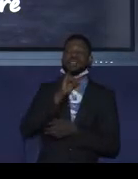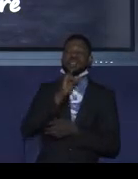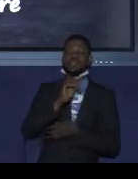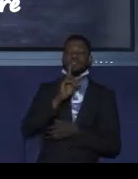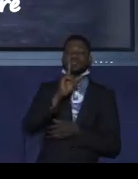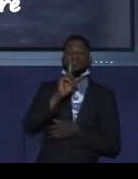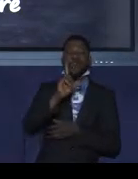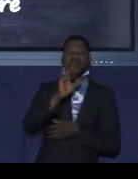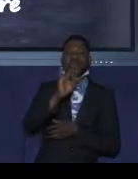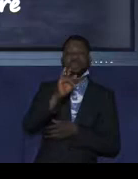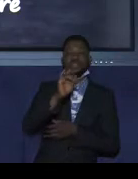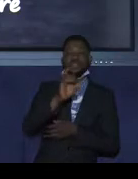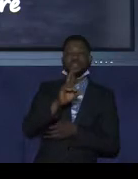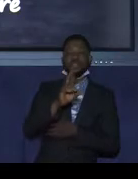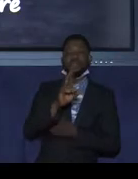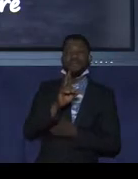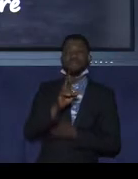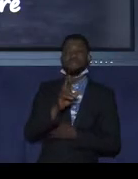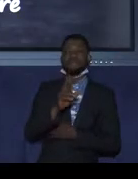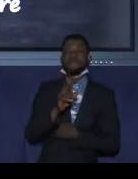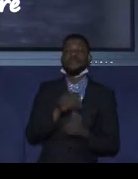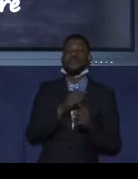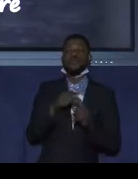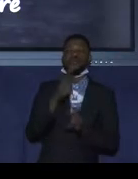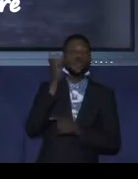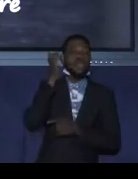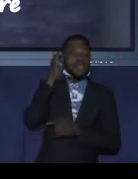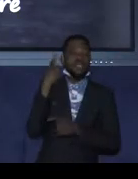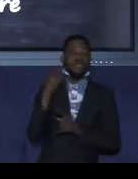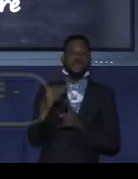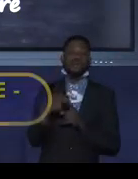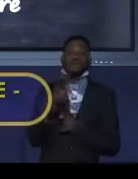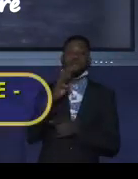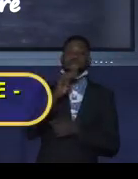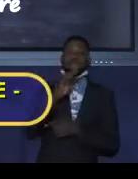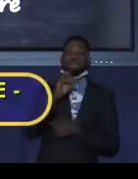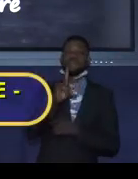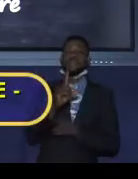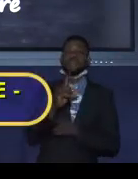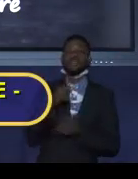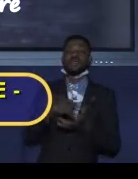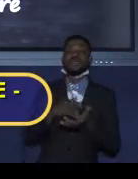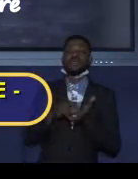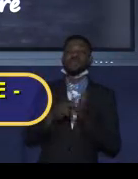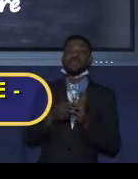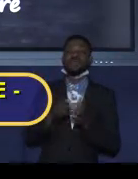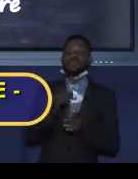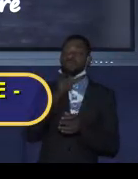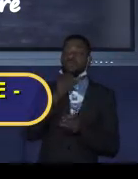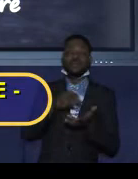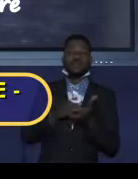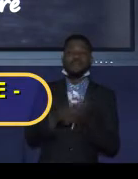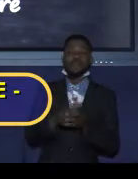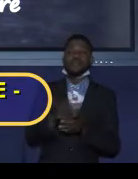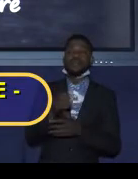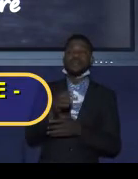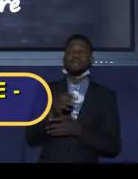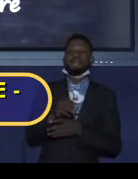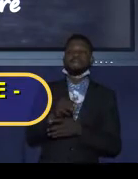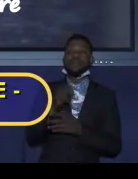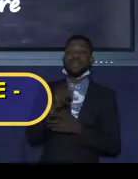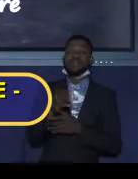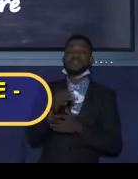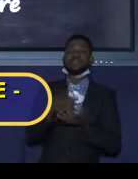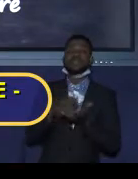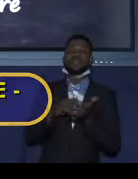milliliters is 1 liter. In fact, when you hear the word milli, it doesn't mean million actually. It means